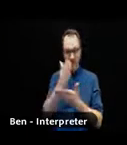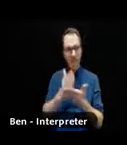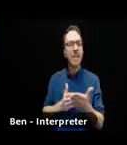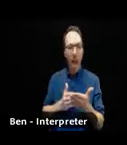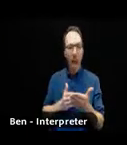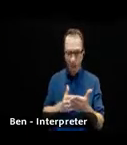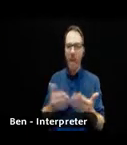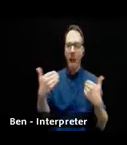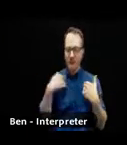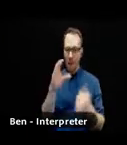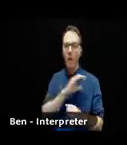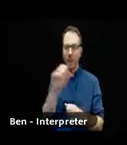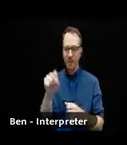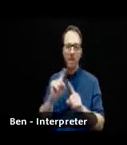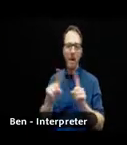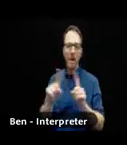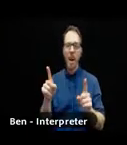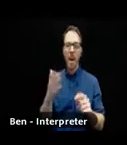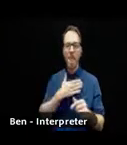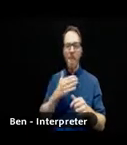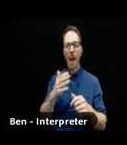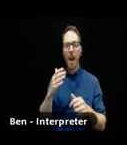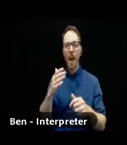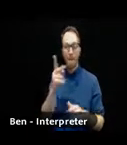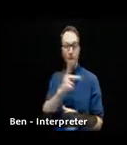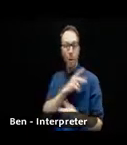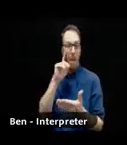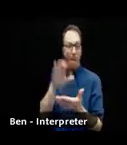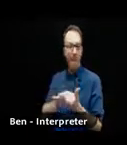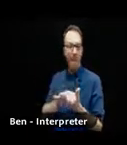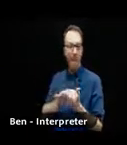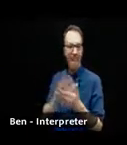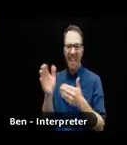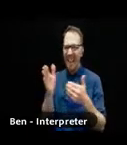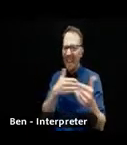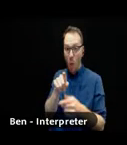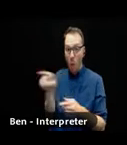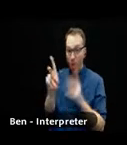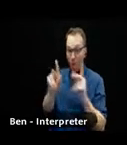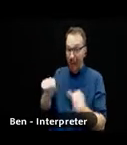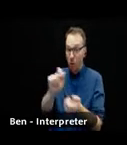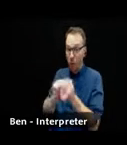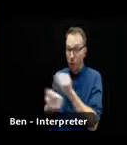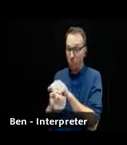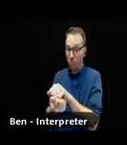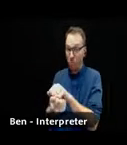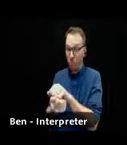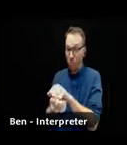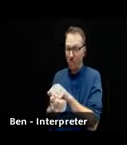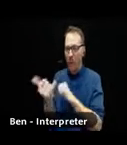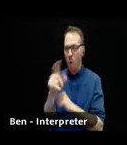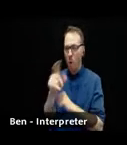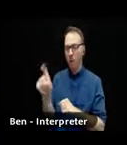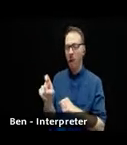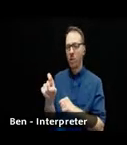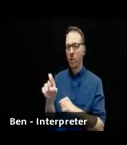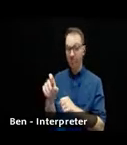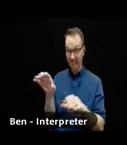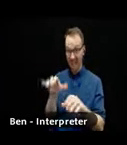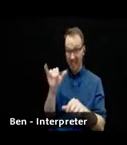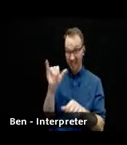those characteristics. My fundamental personal belief is even those folks can change. The question is, does this